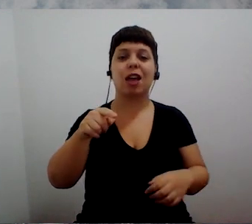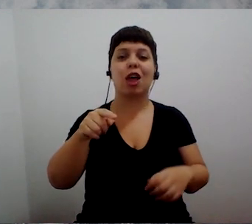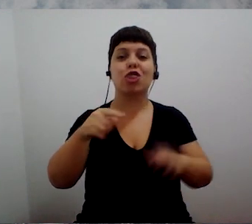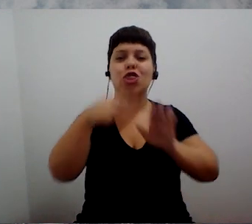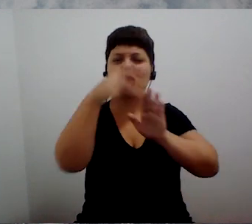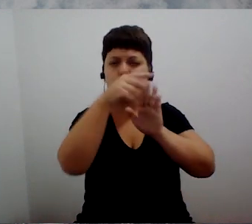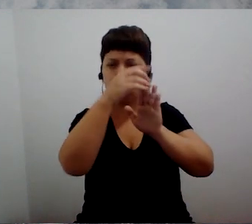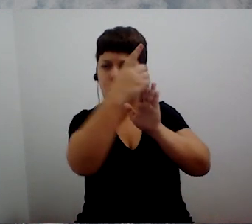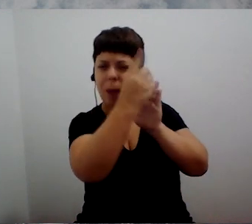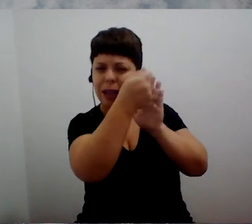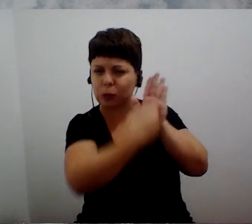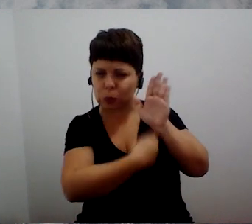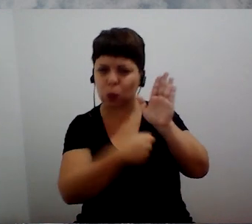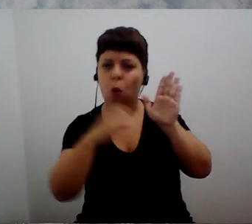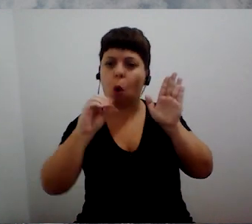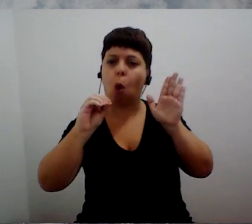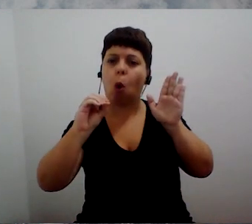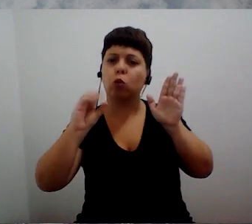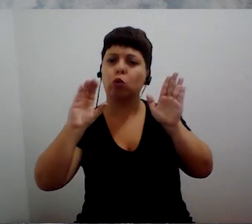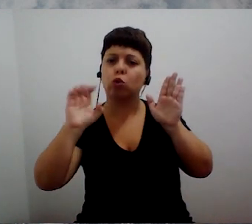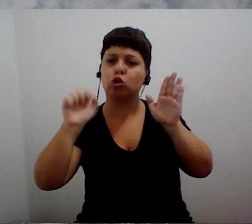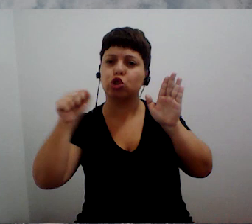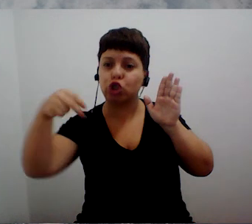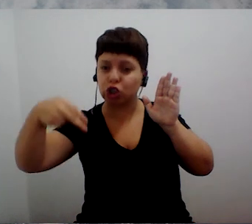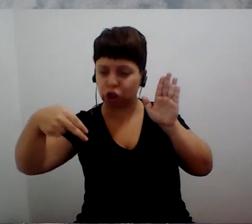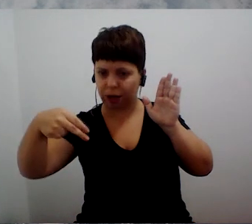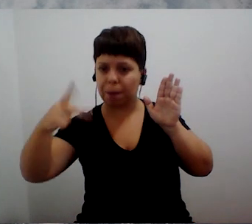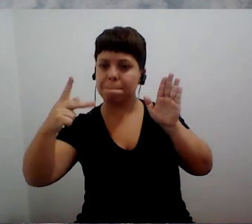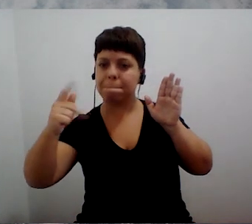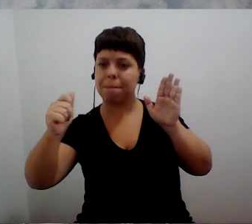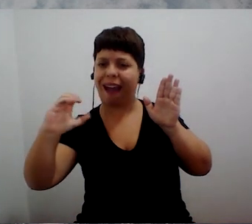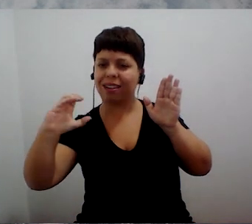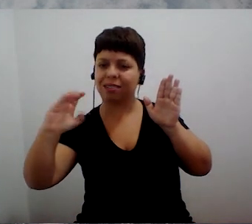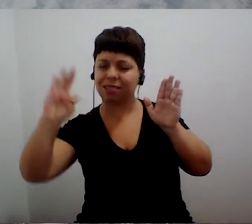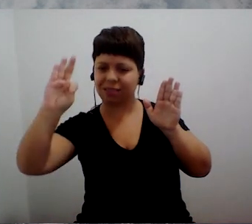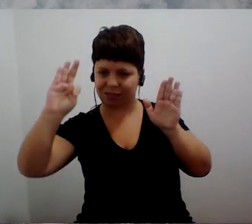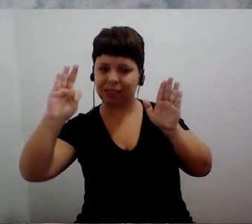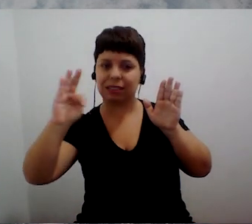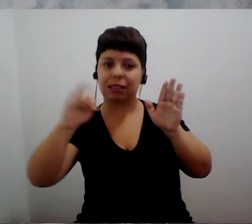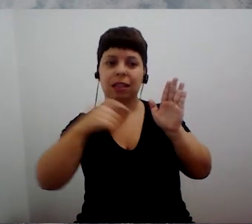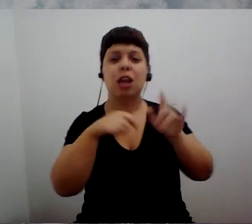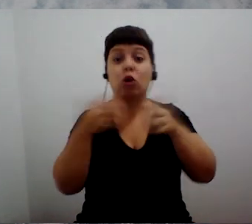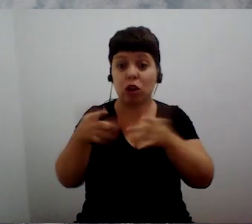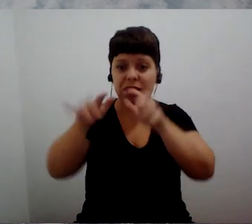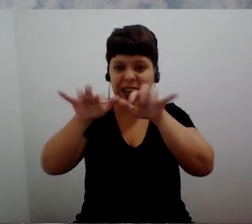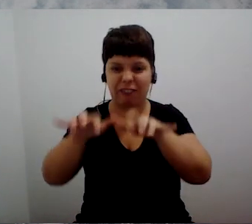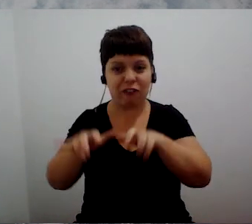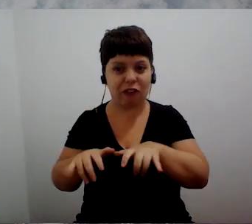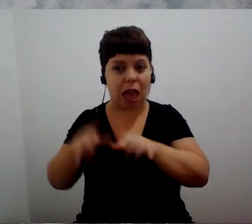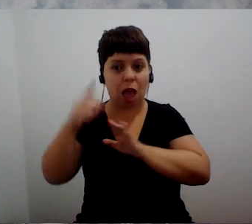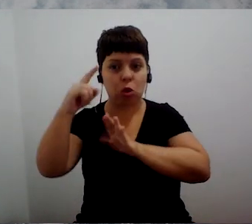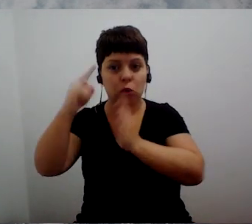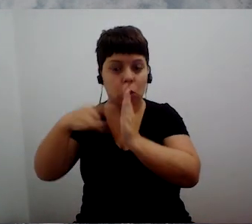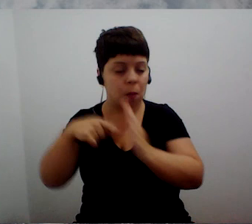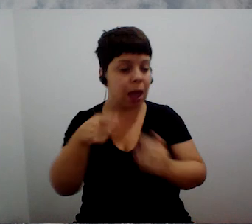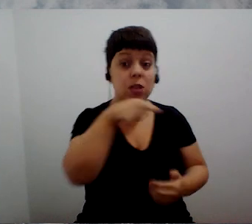here, because I'm writing right now a document related to climate changes and the role of the ocean, and I'm